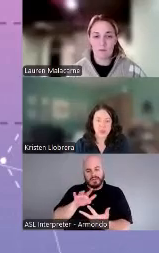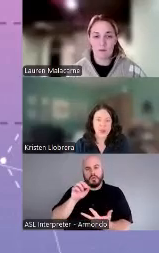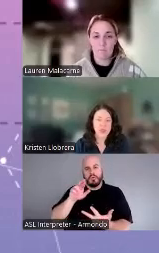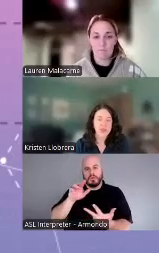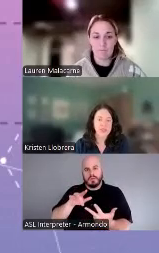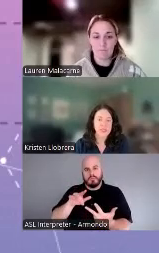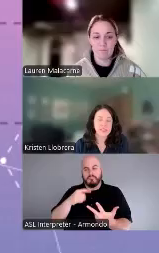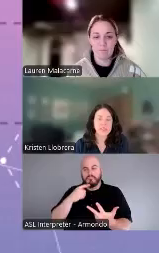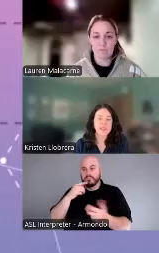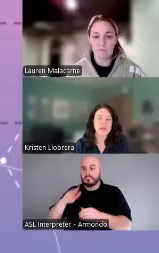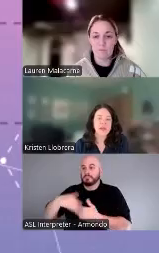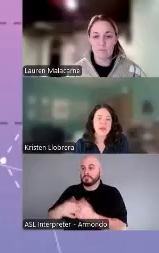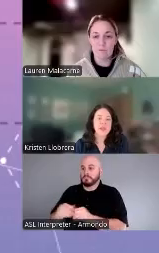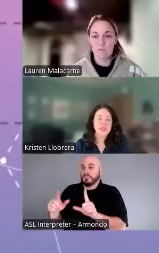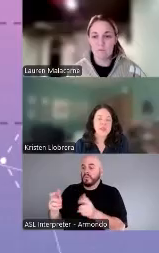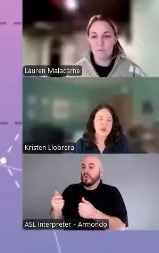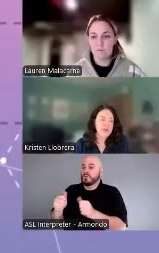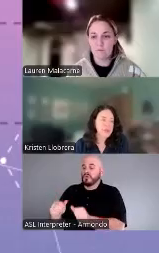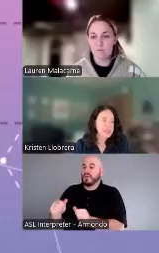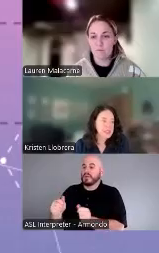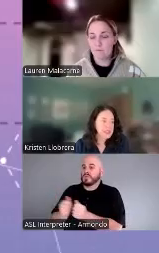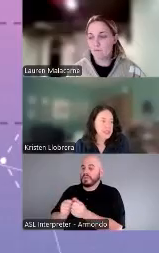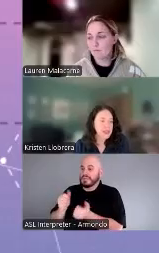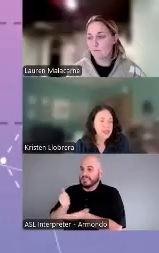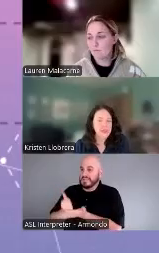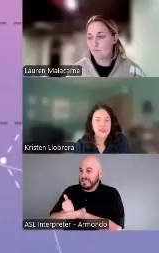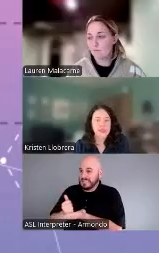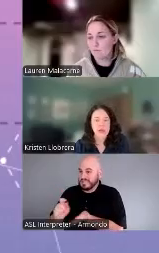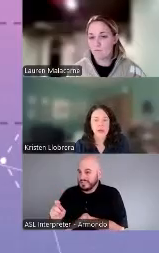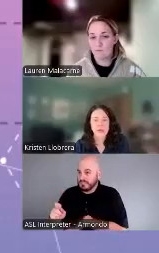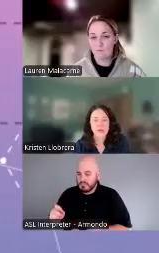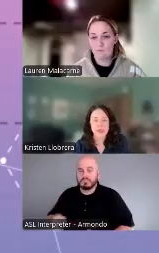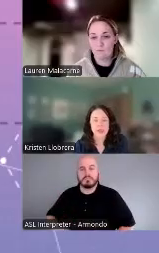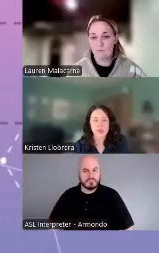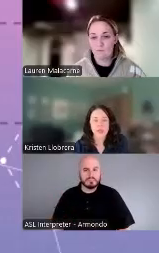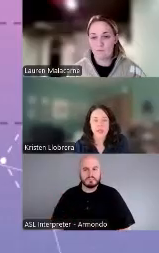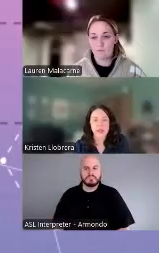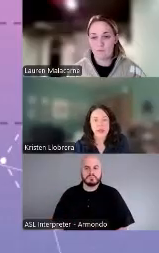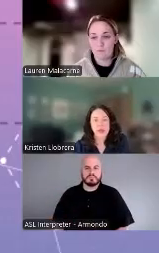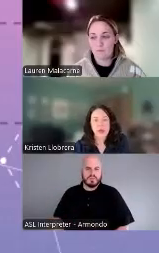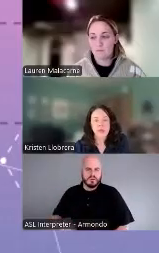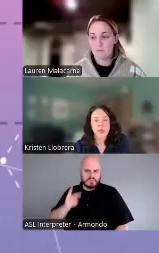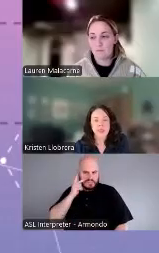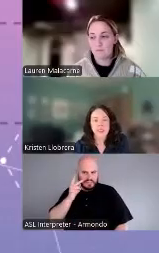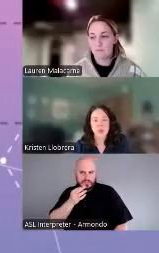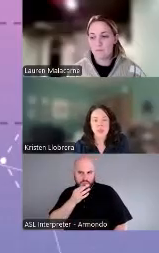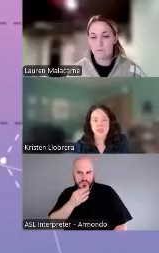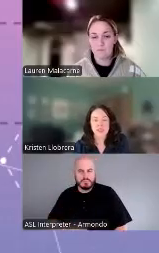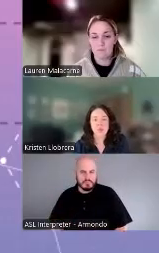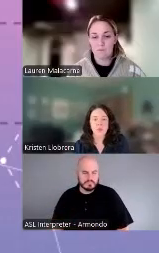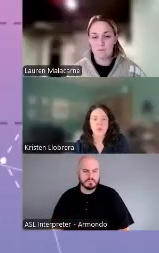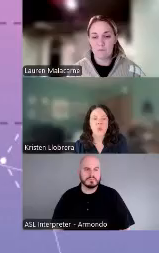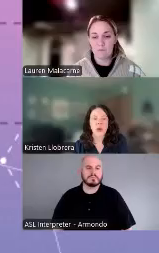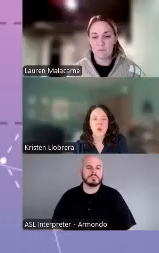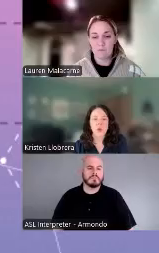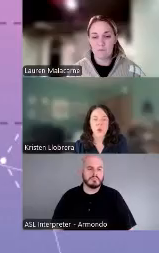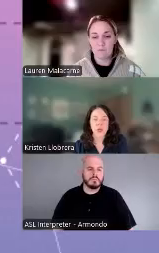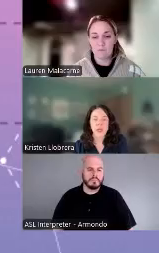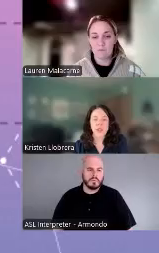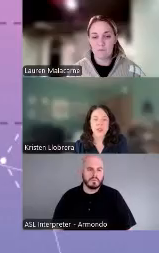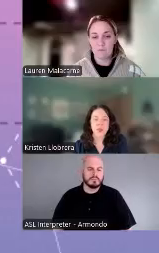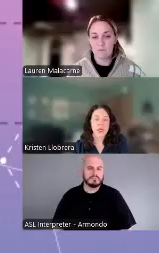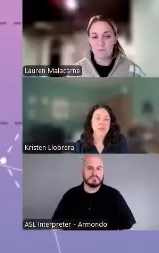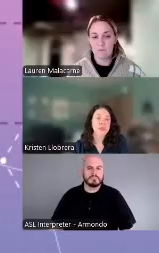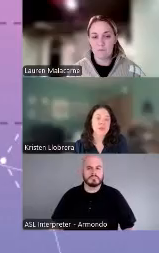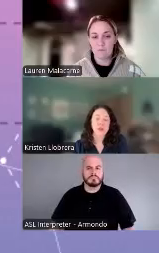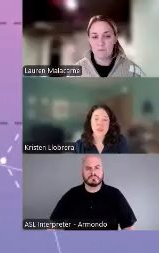try this with assistance? So, and you'll actually see that in a little bit. But this was why we